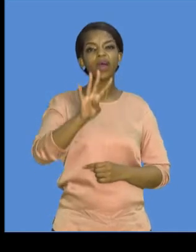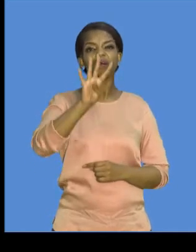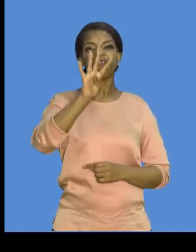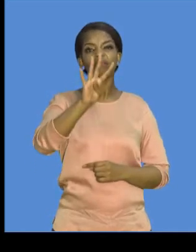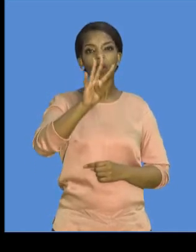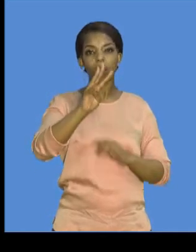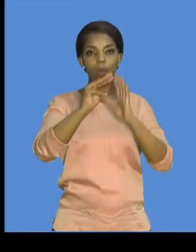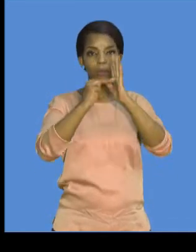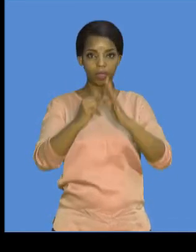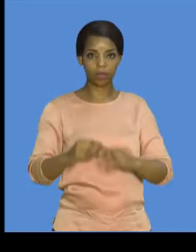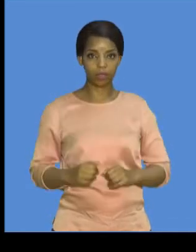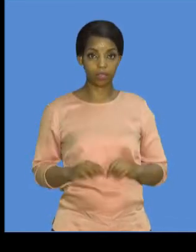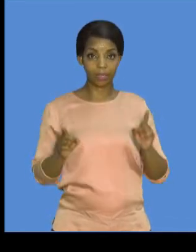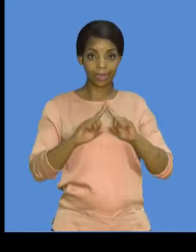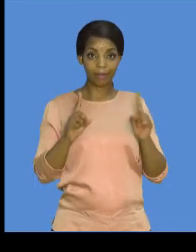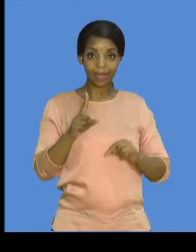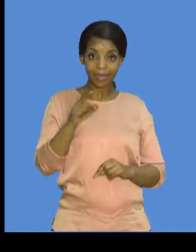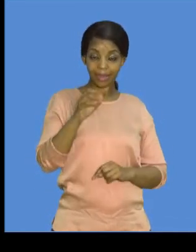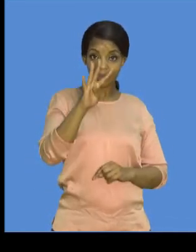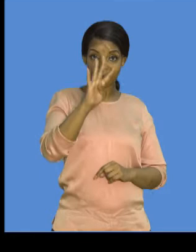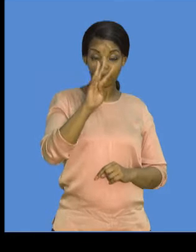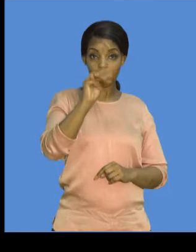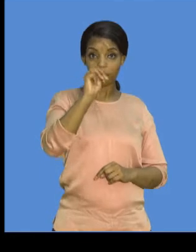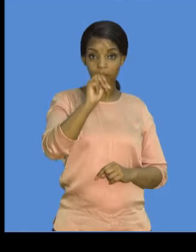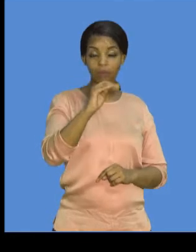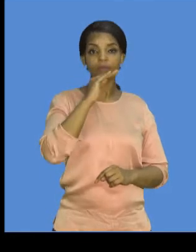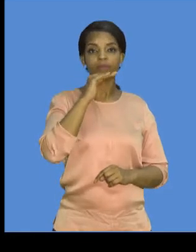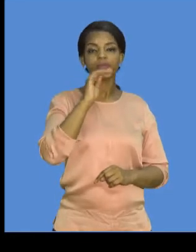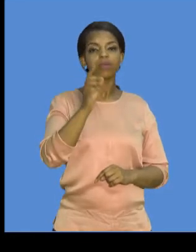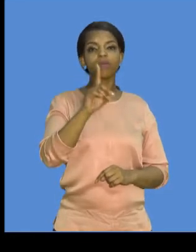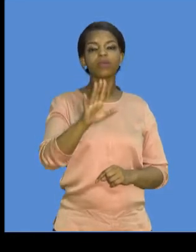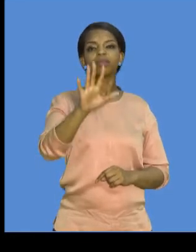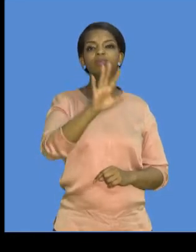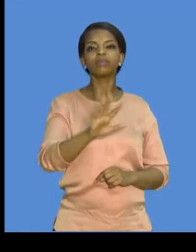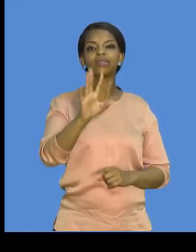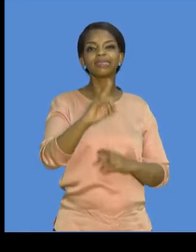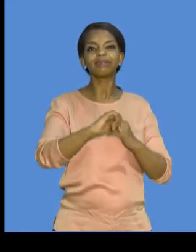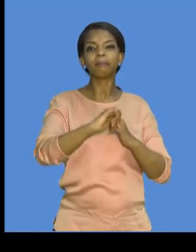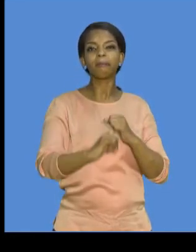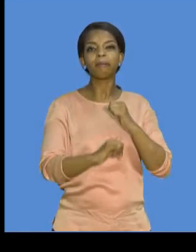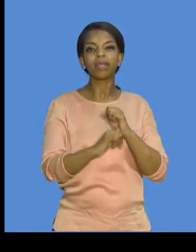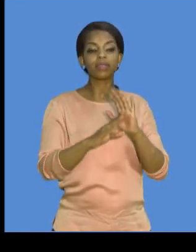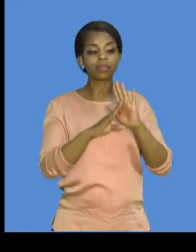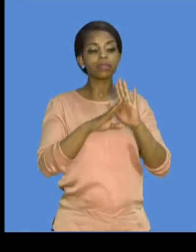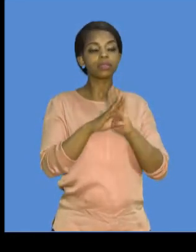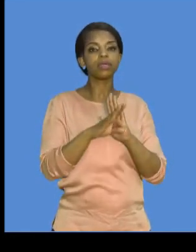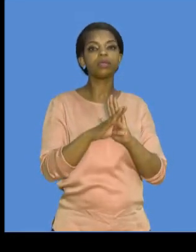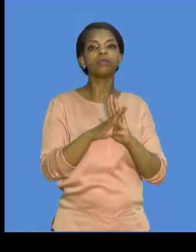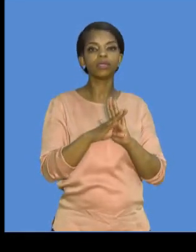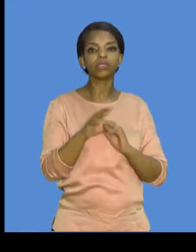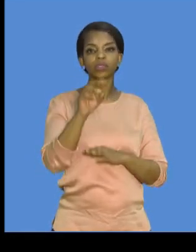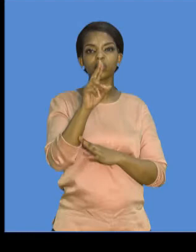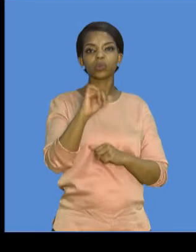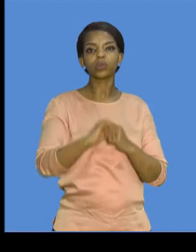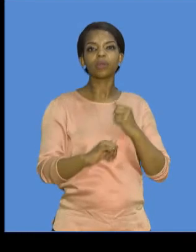a month to double, when it took maybe 2 months to get to 2 million. And then